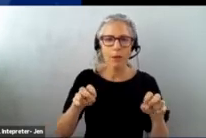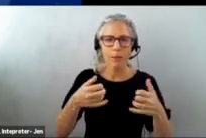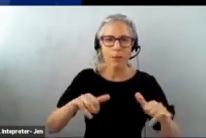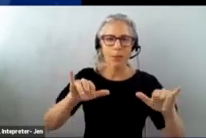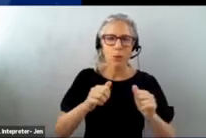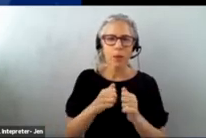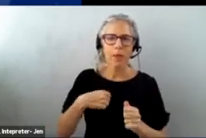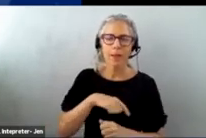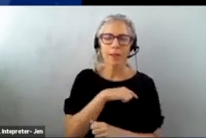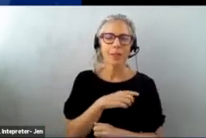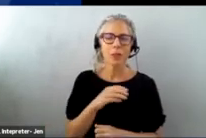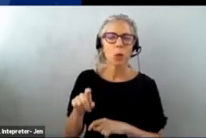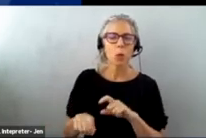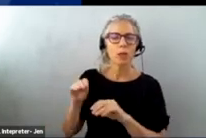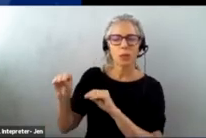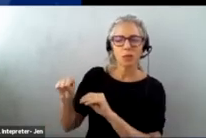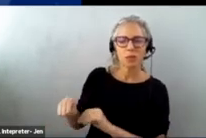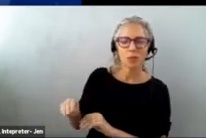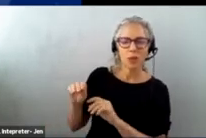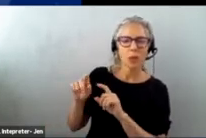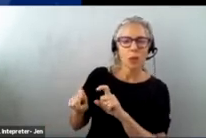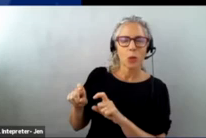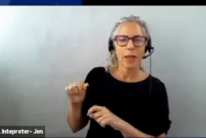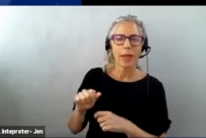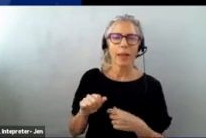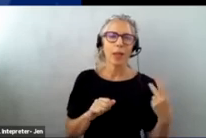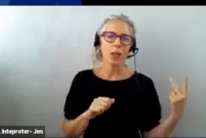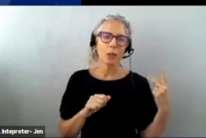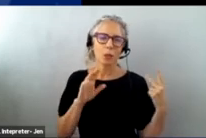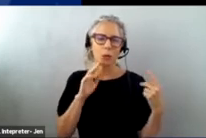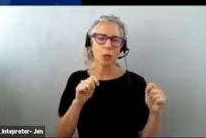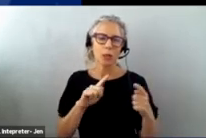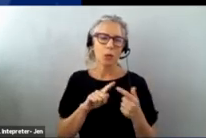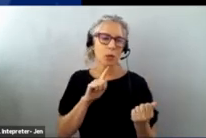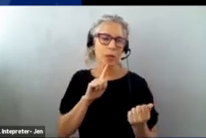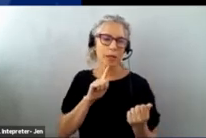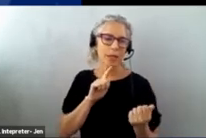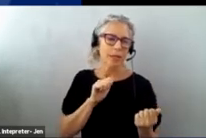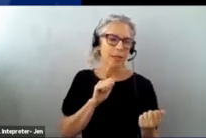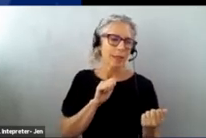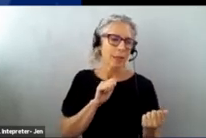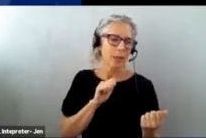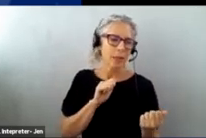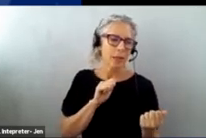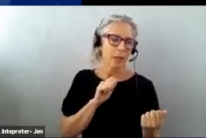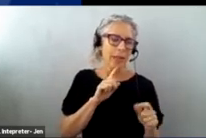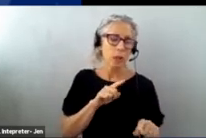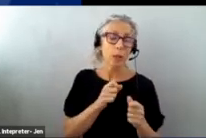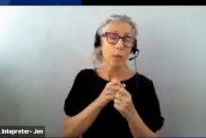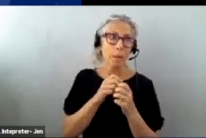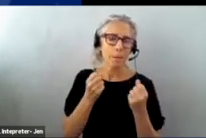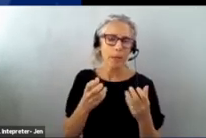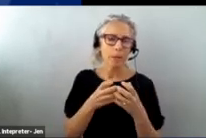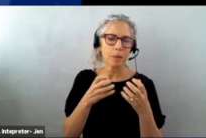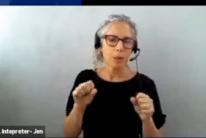please continue to put questions in the Q&A, and Josie and I will try to get to as many as possible. So I think the